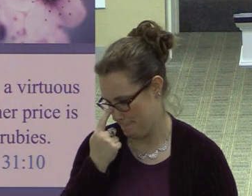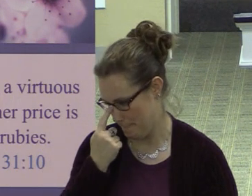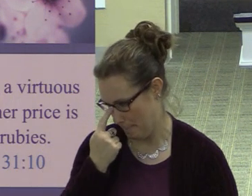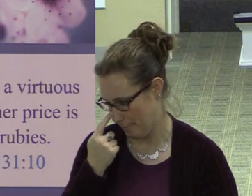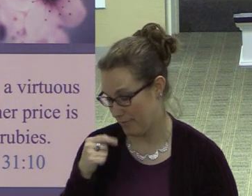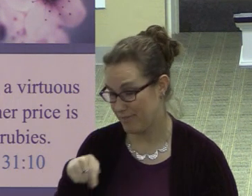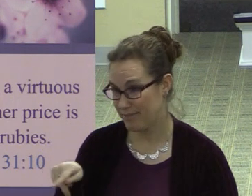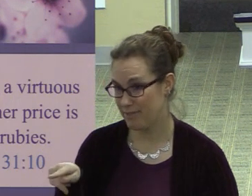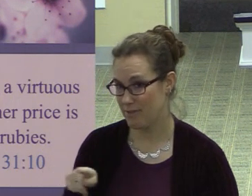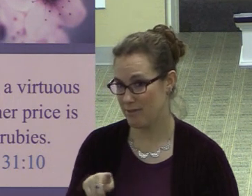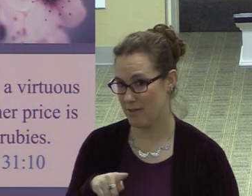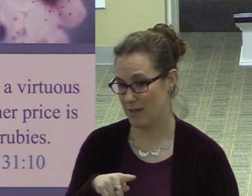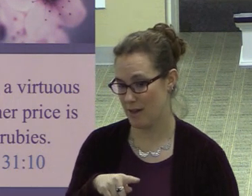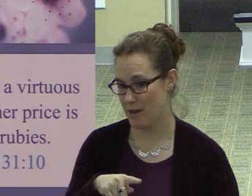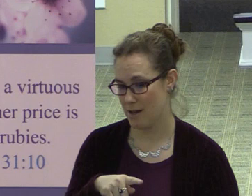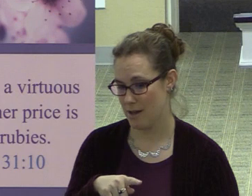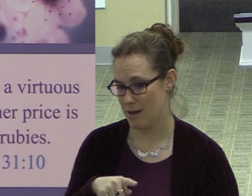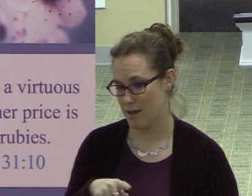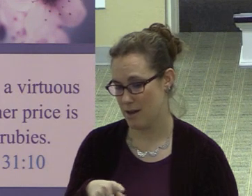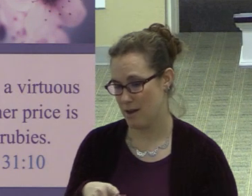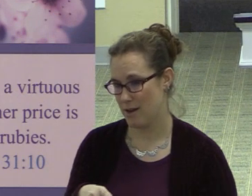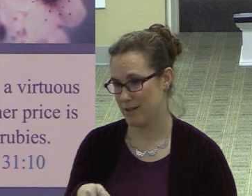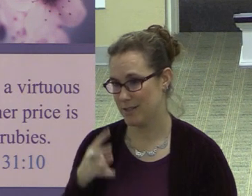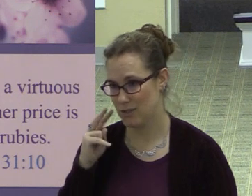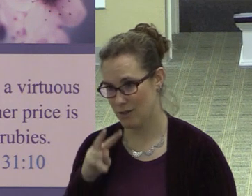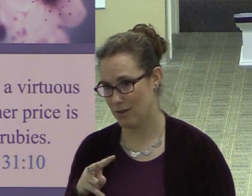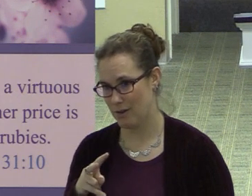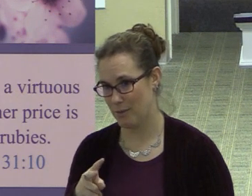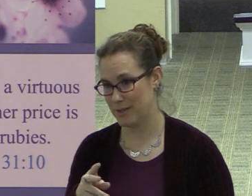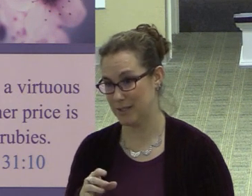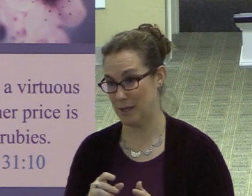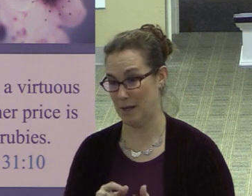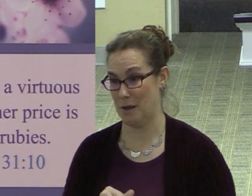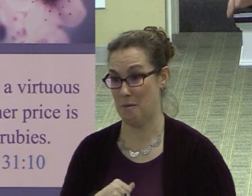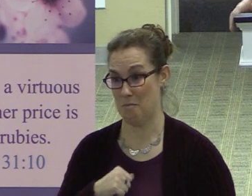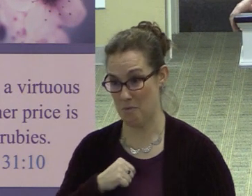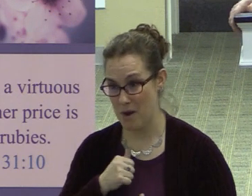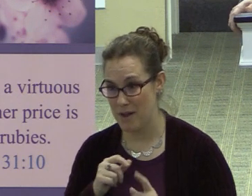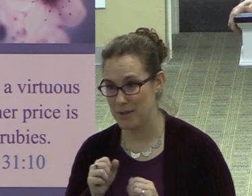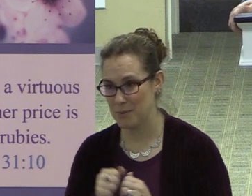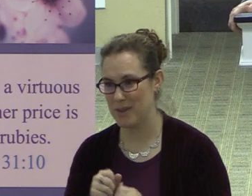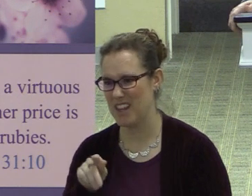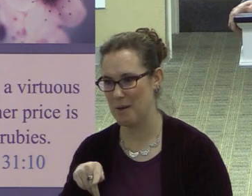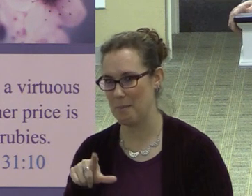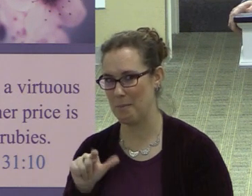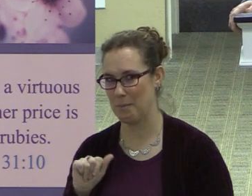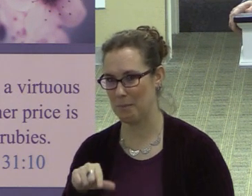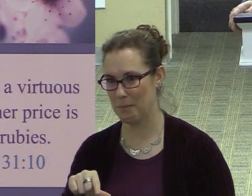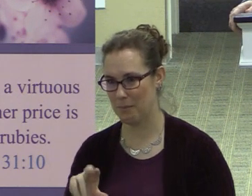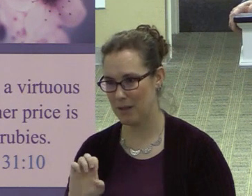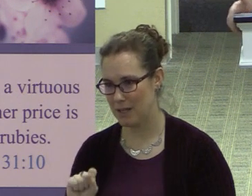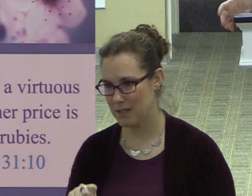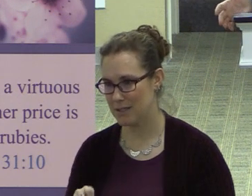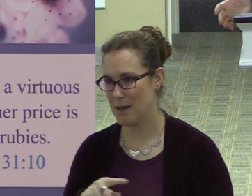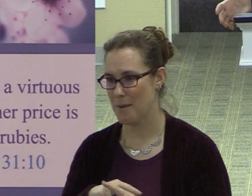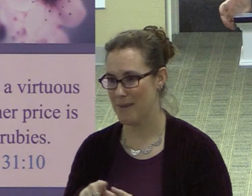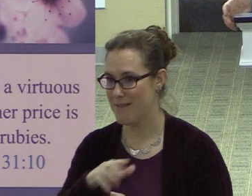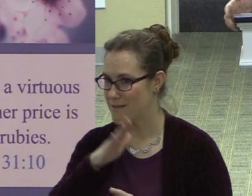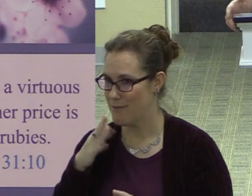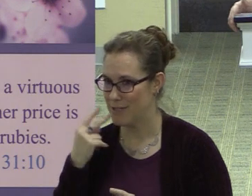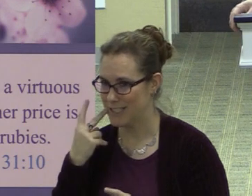They have, outside of what they did just witness, and it was impressive with the plagues, but apart from that, they've never seen God work.